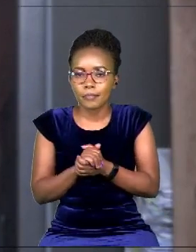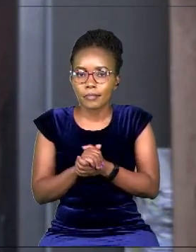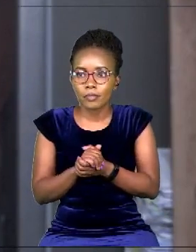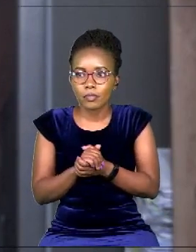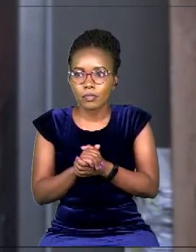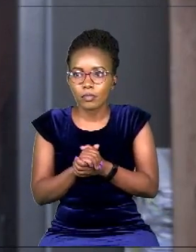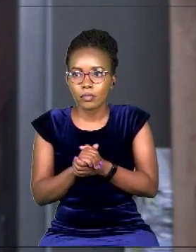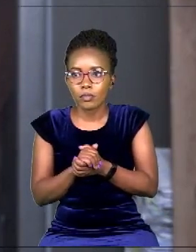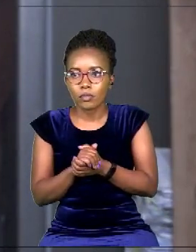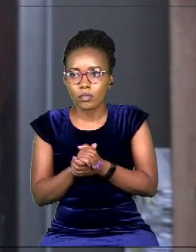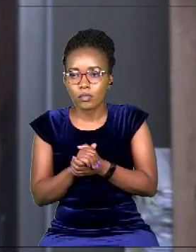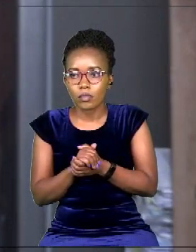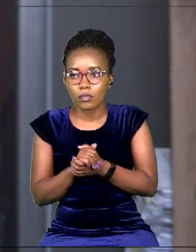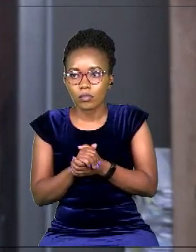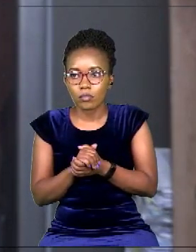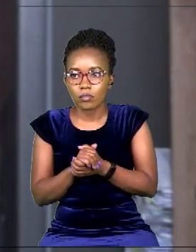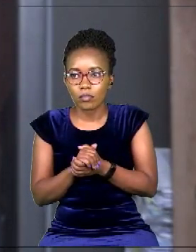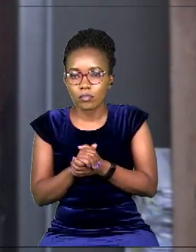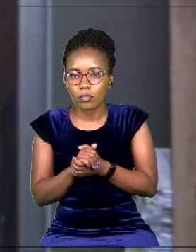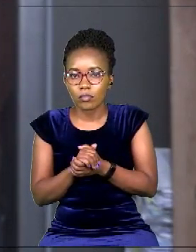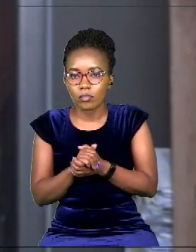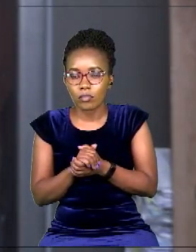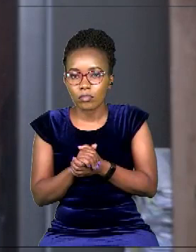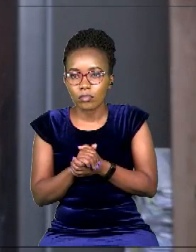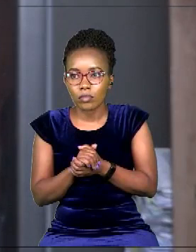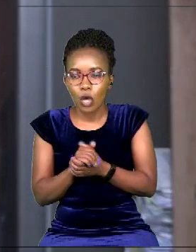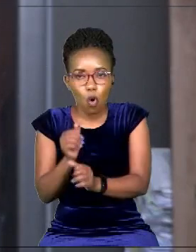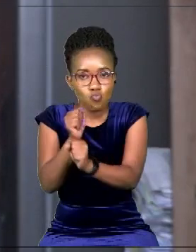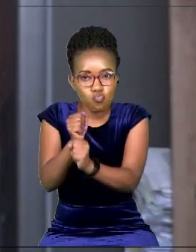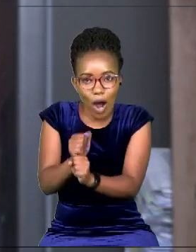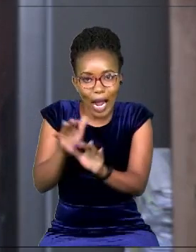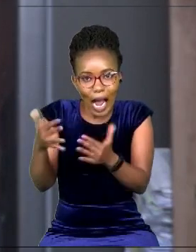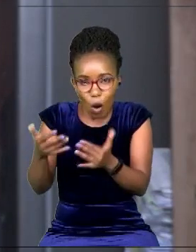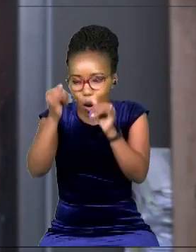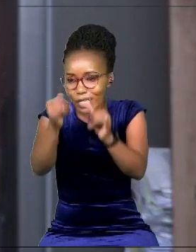to fill up the gaps that you could be having in terms of performance as an individual.